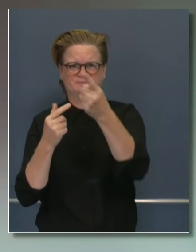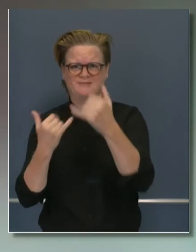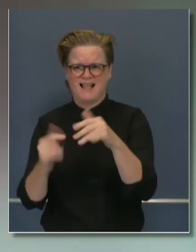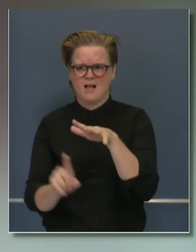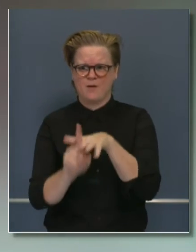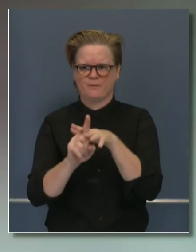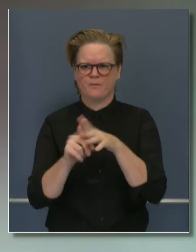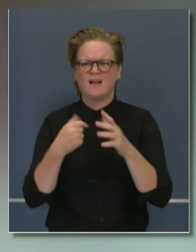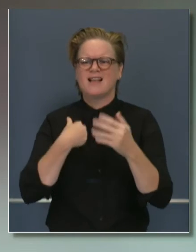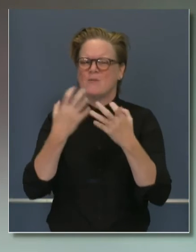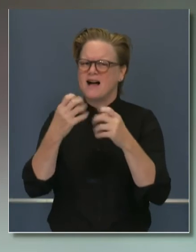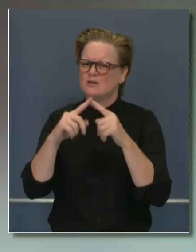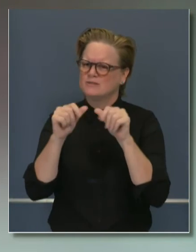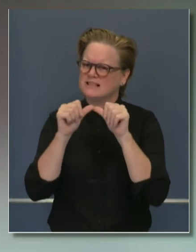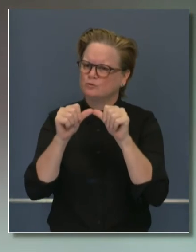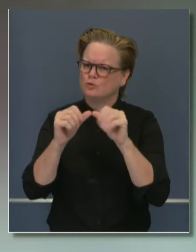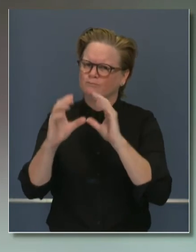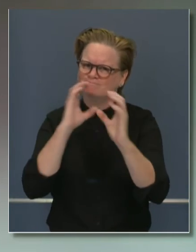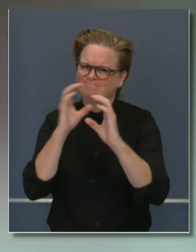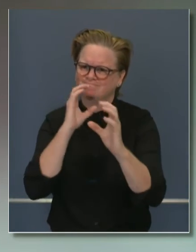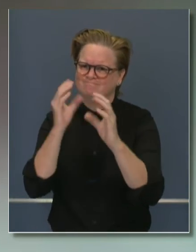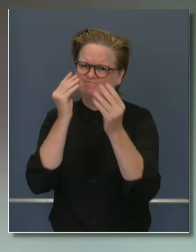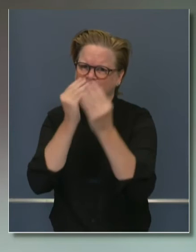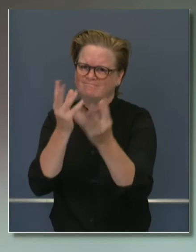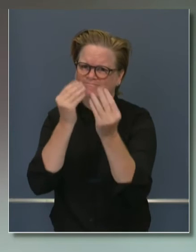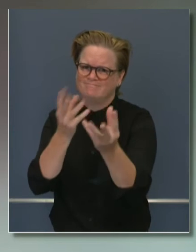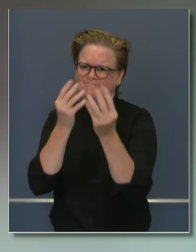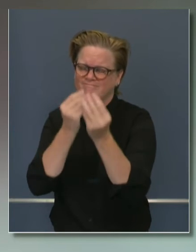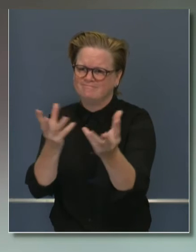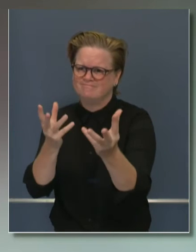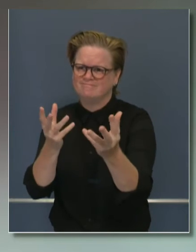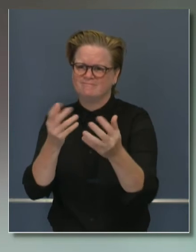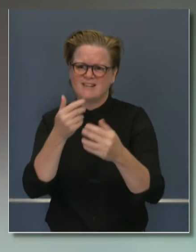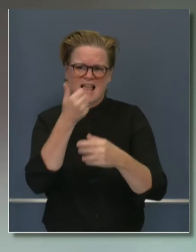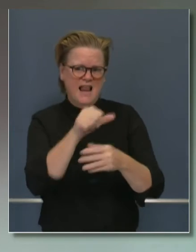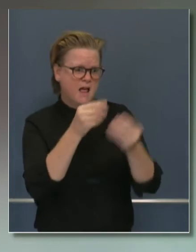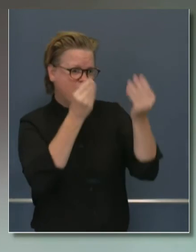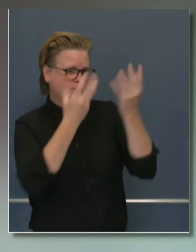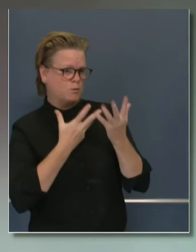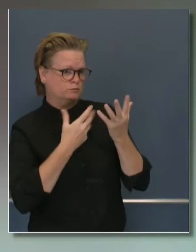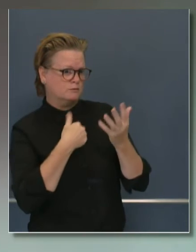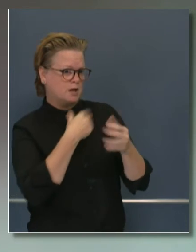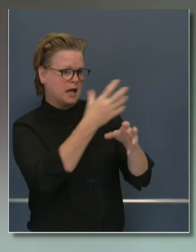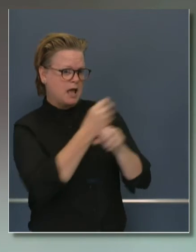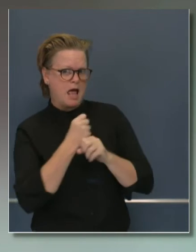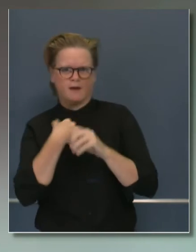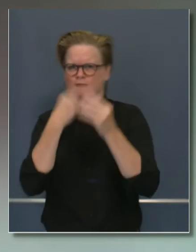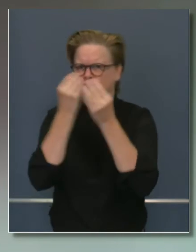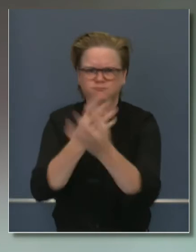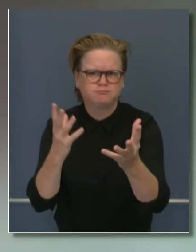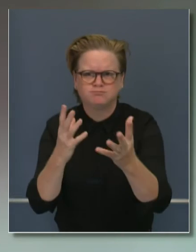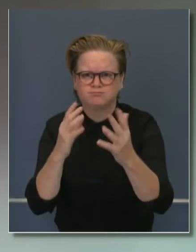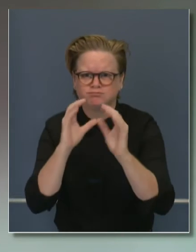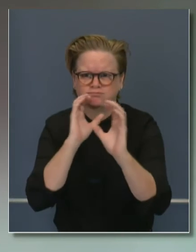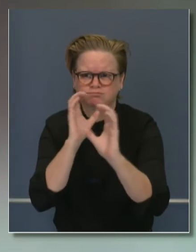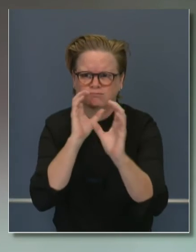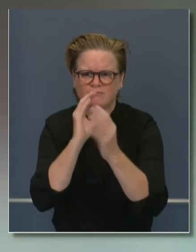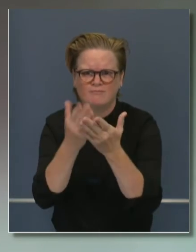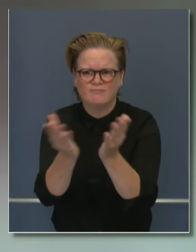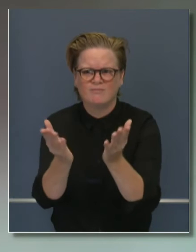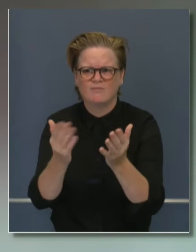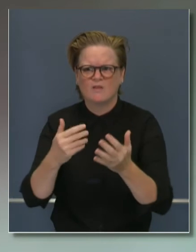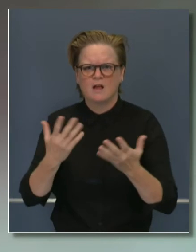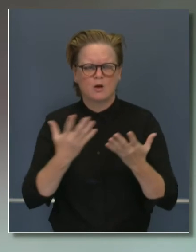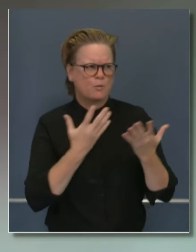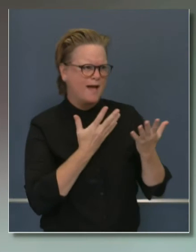to communicate and provide information to all of Californians that where we are right now is different than